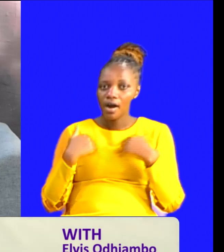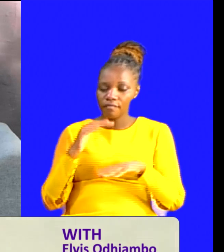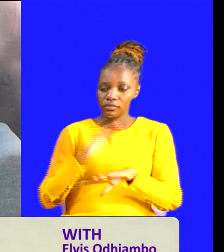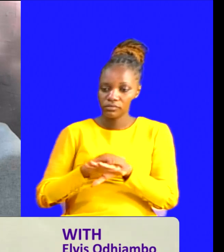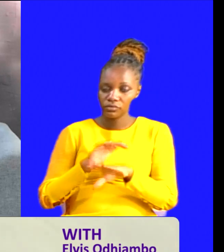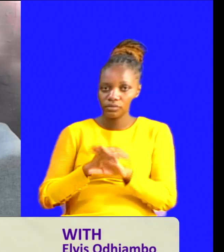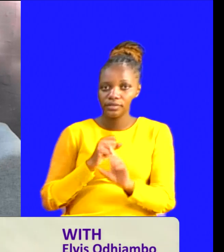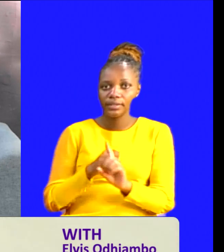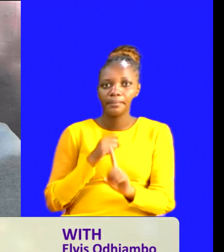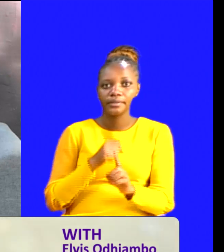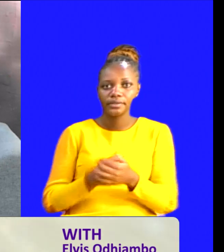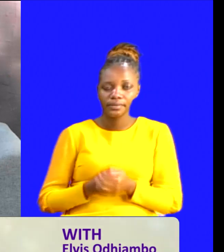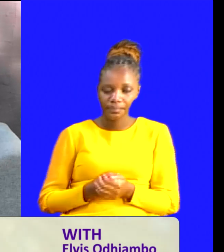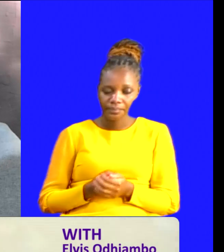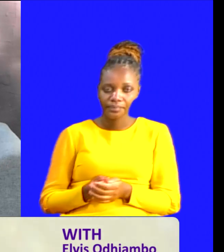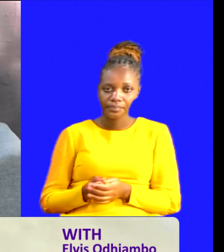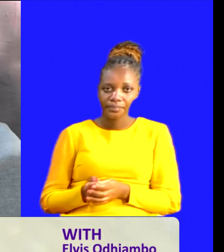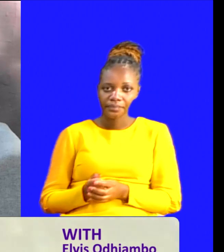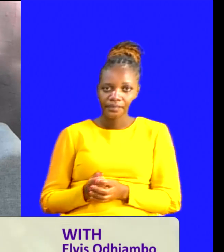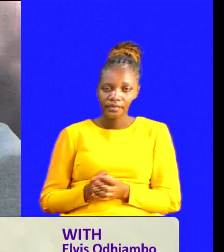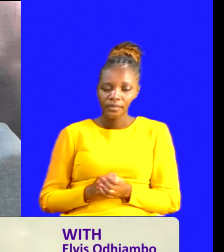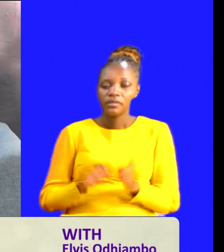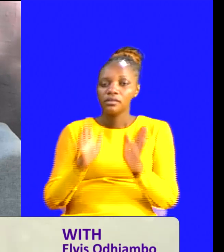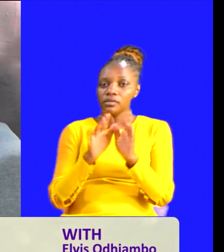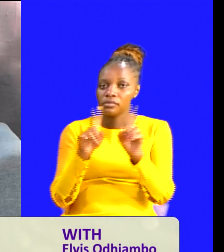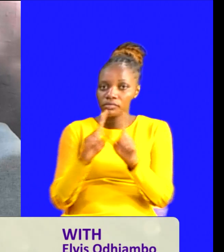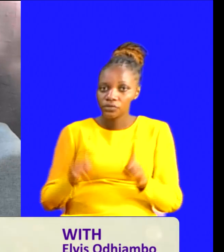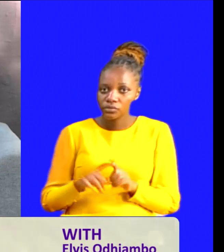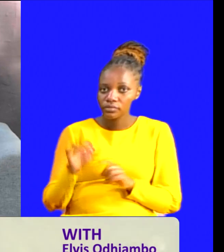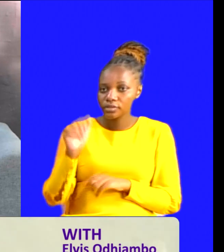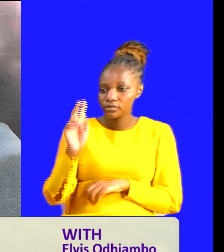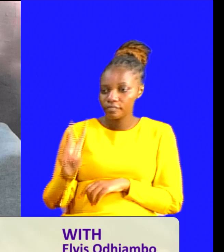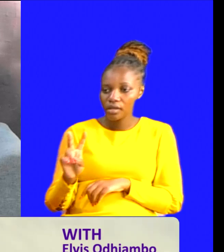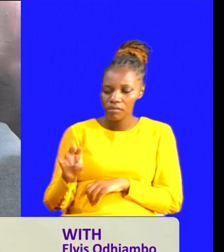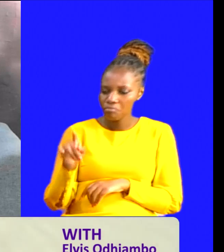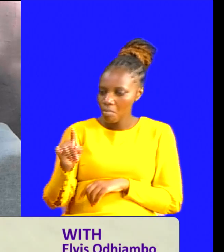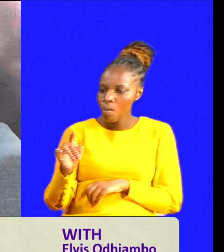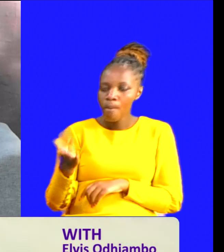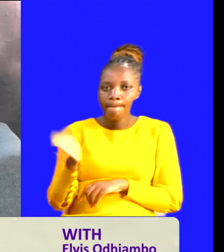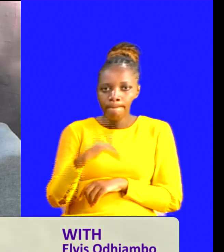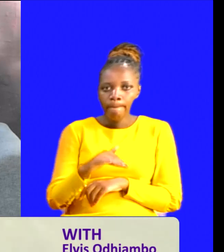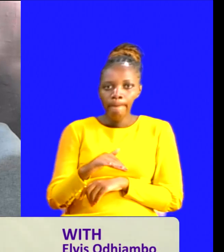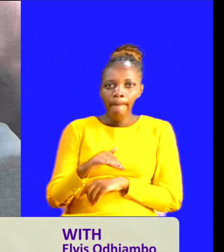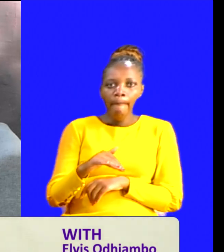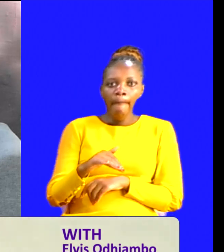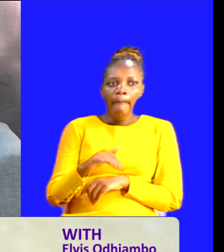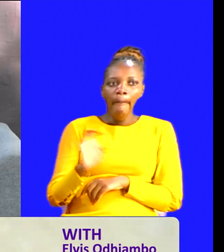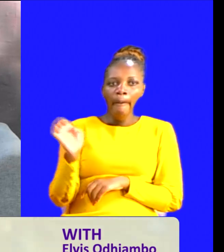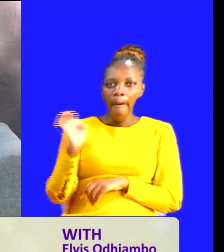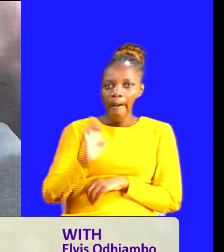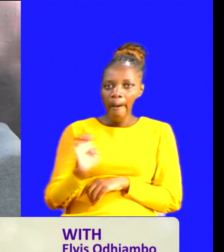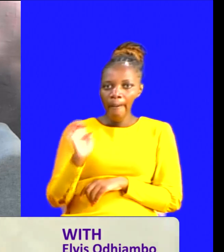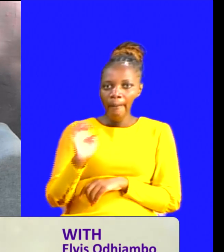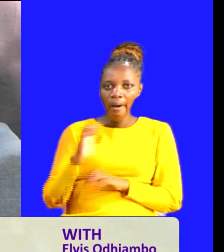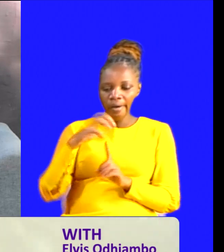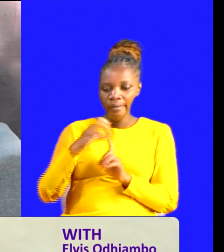significant impact on the team. And Aston Villa, of course, them coming back also to the European championship